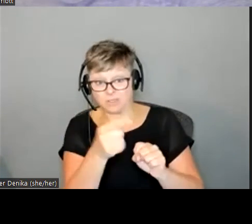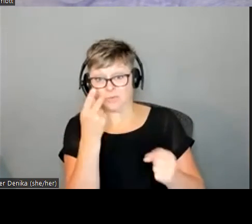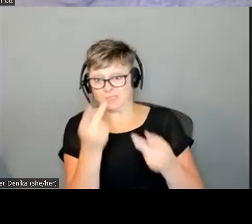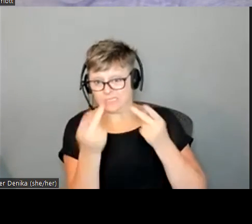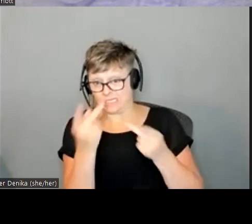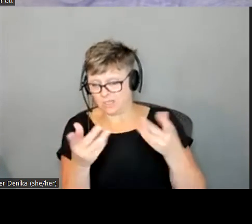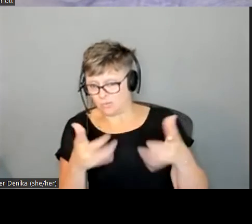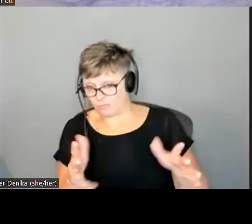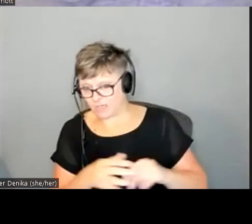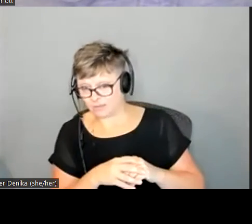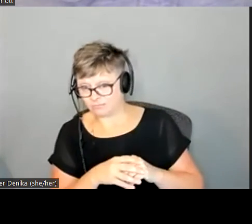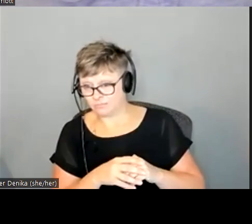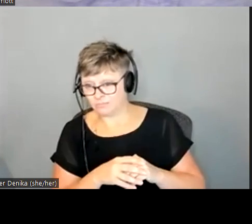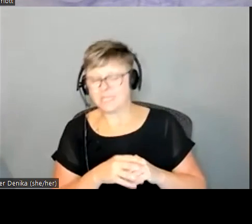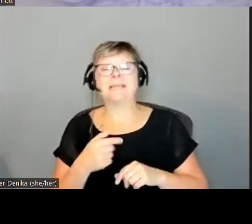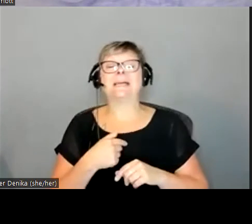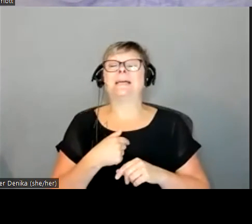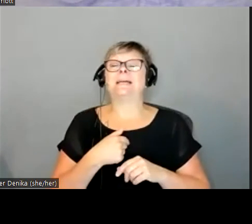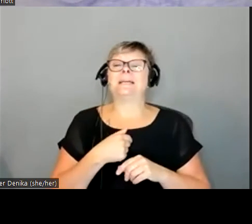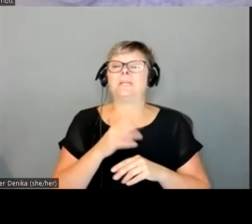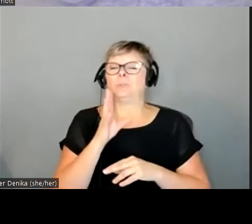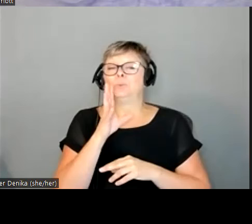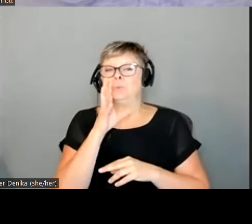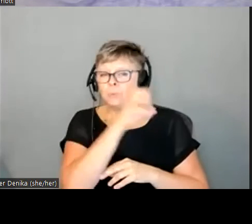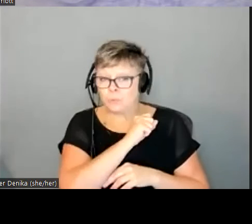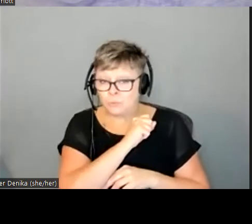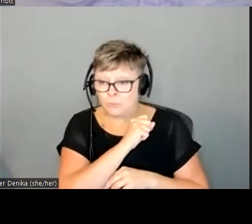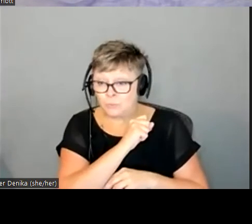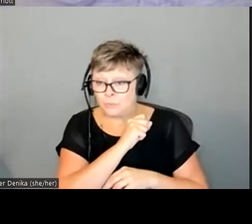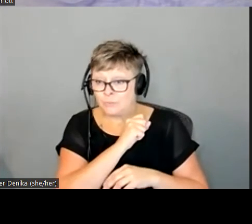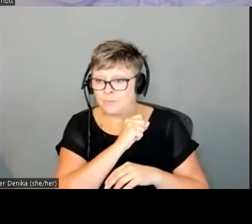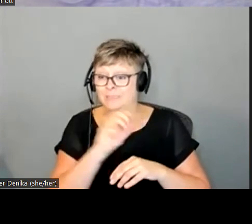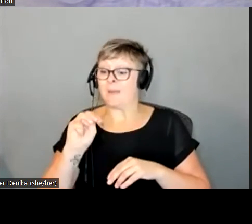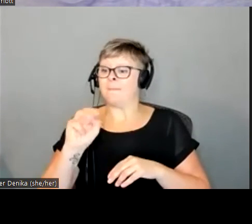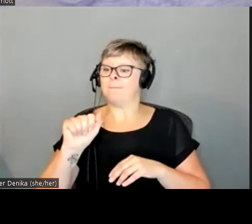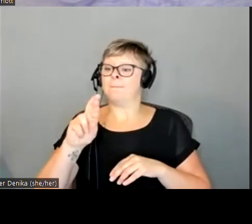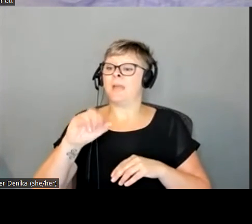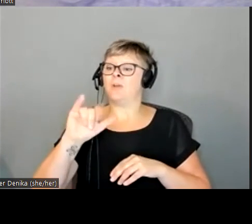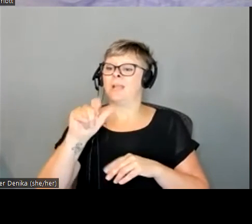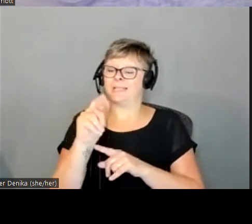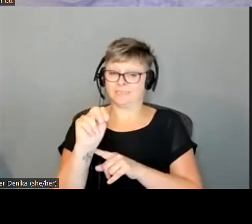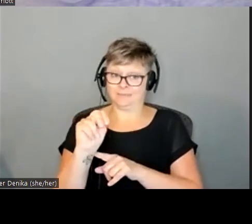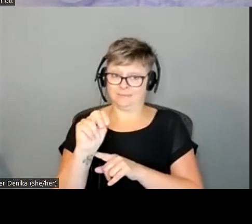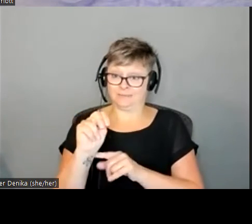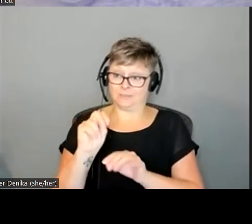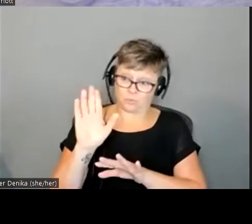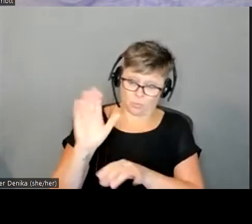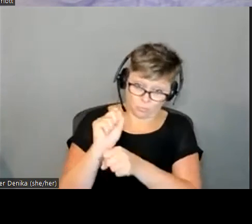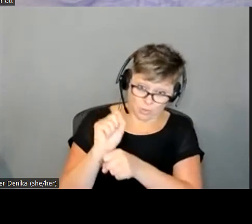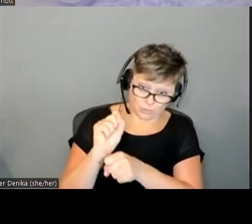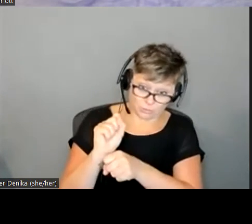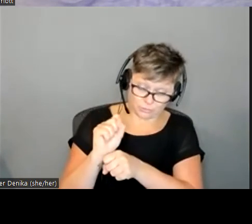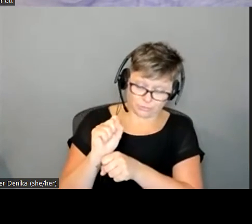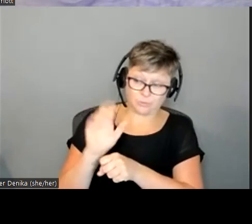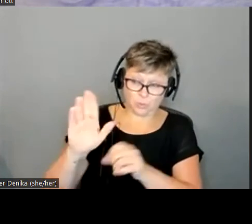as well? I'm assuming that some of the work, for instance, Marilyn, that is taking place in your community and among